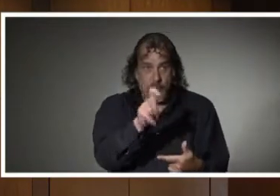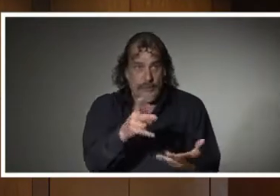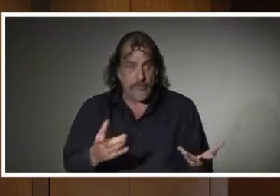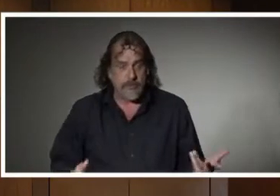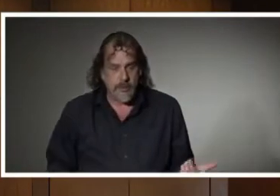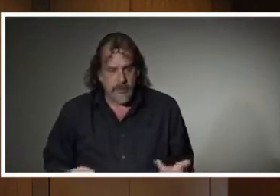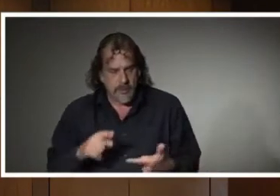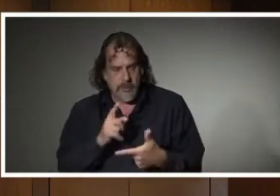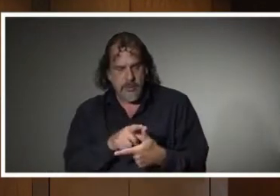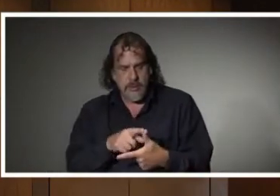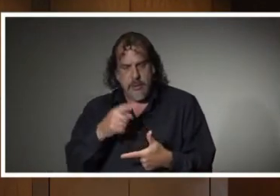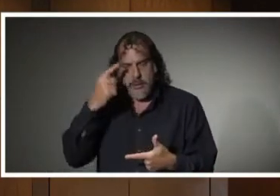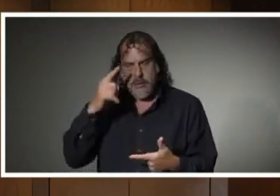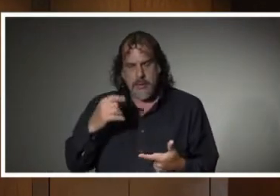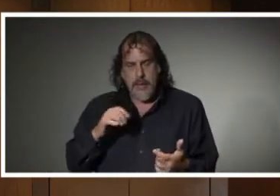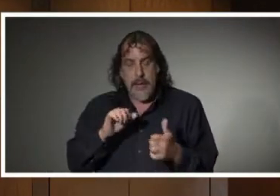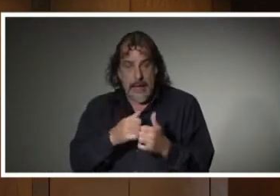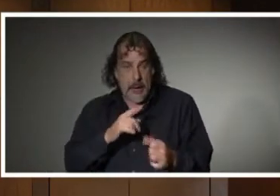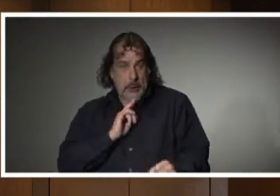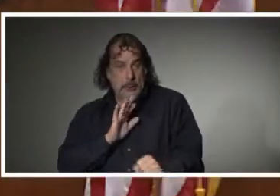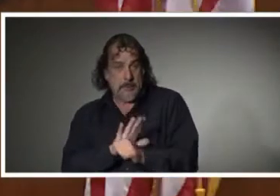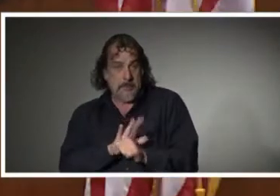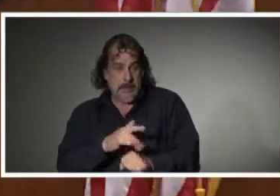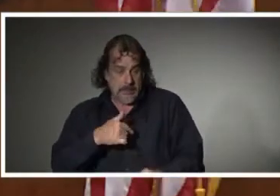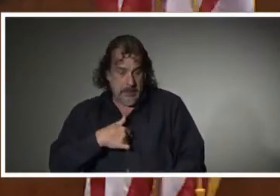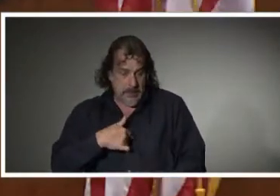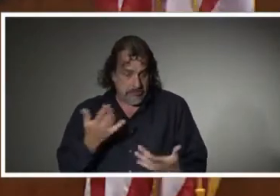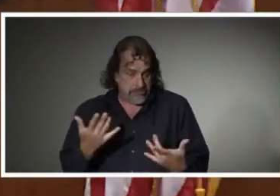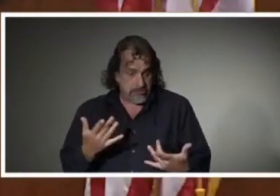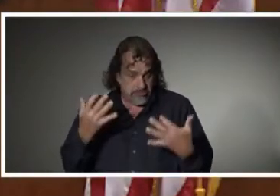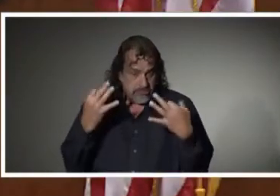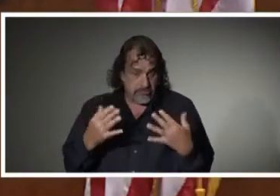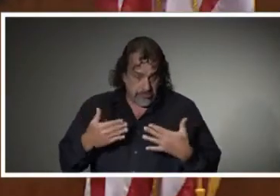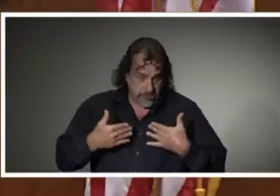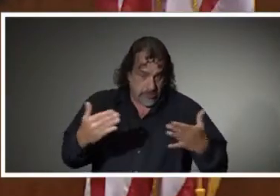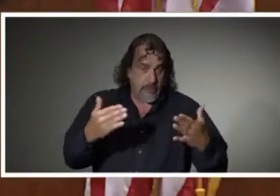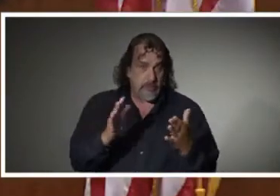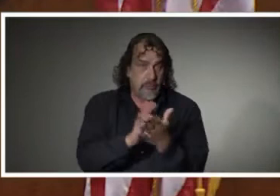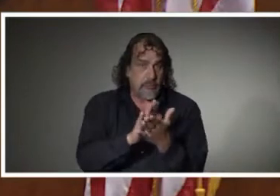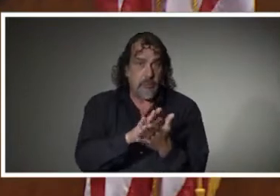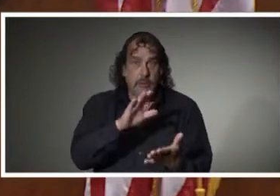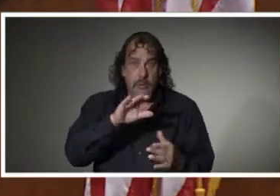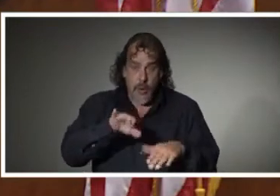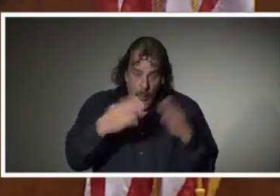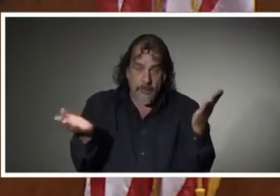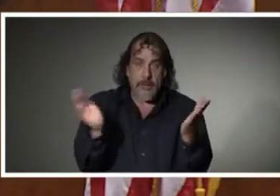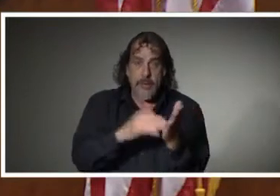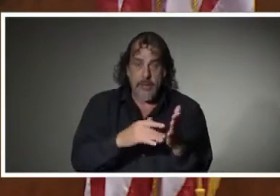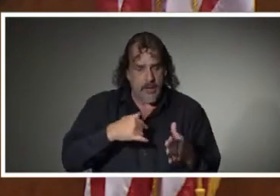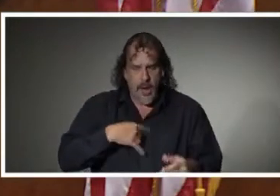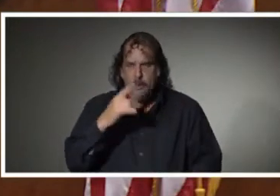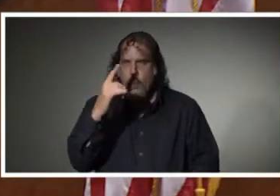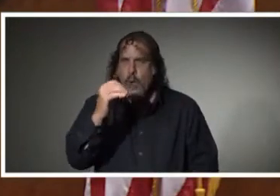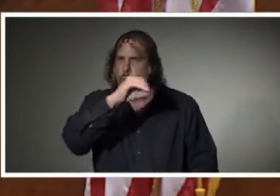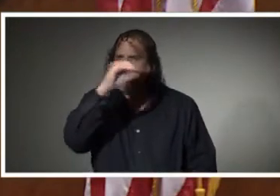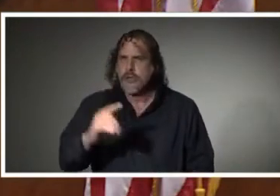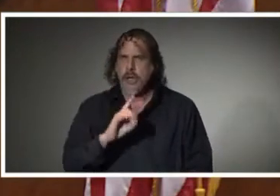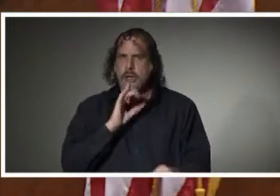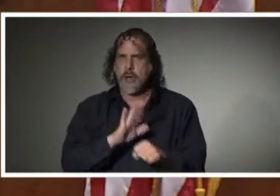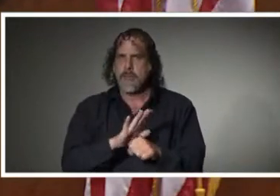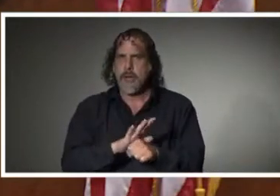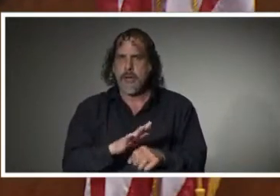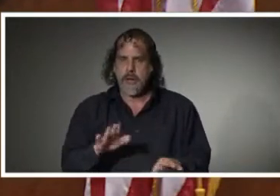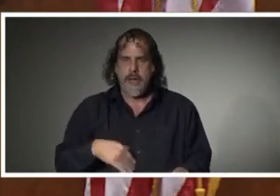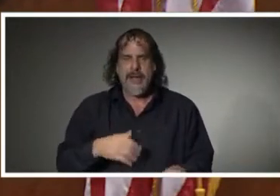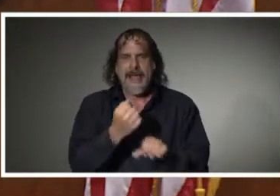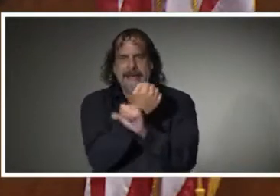I believe the question to me was how committed am I to school reopening? I am 100% committed to schools reopening